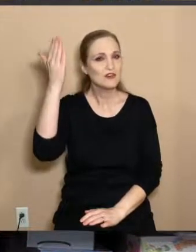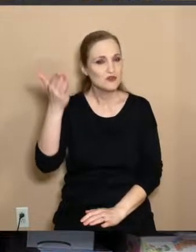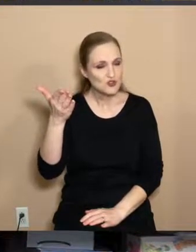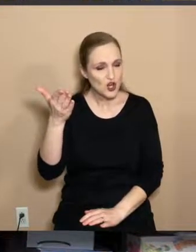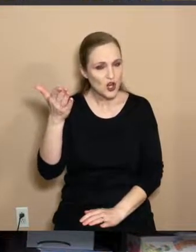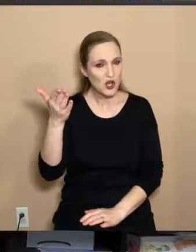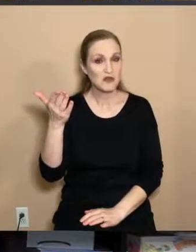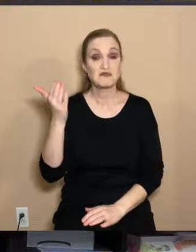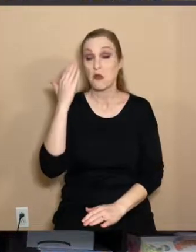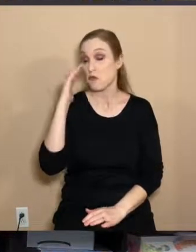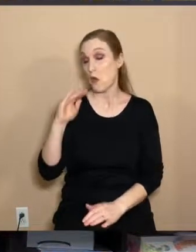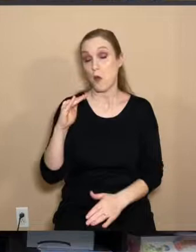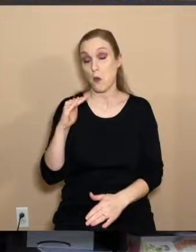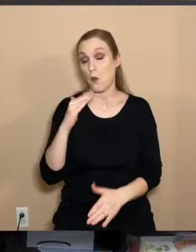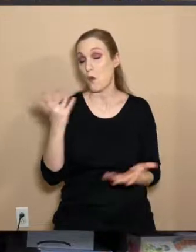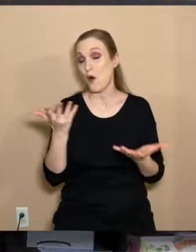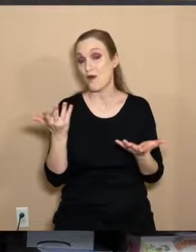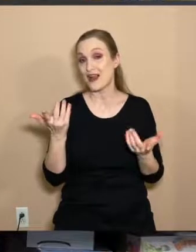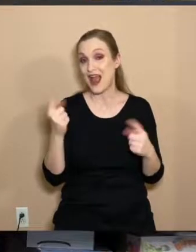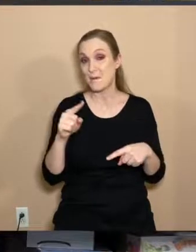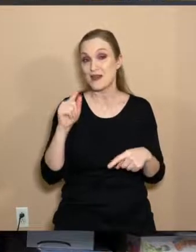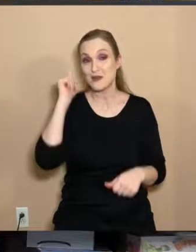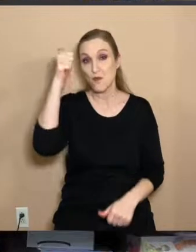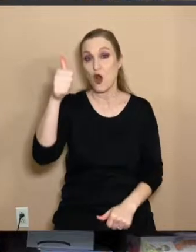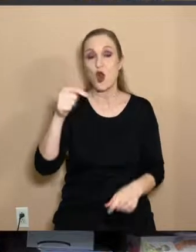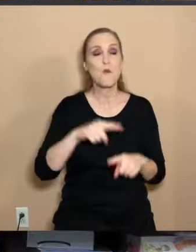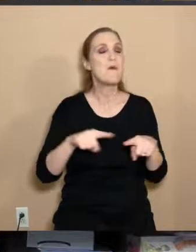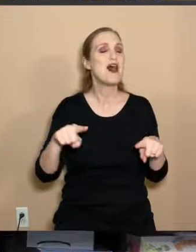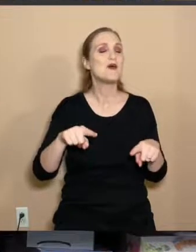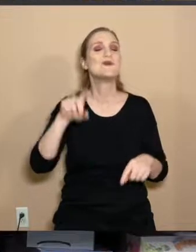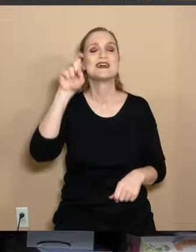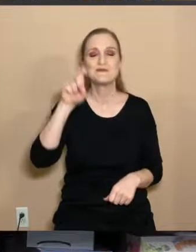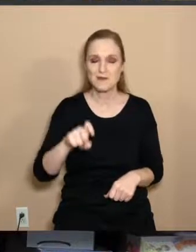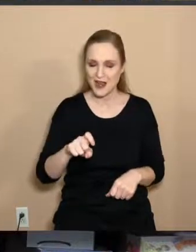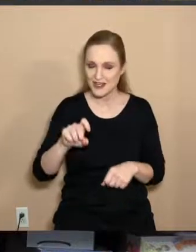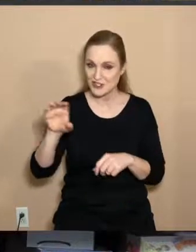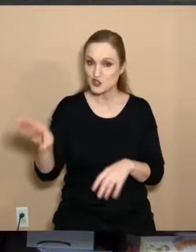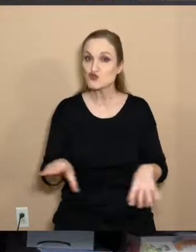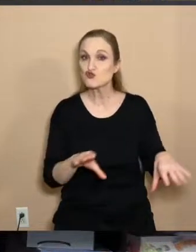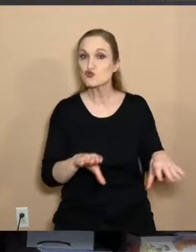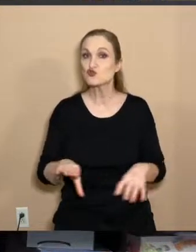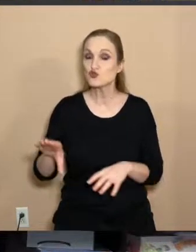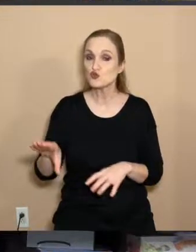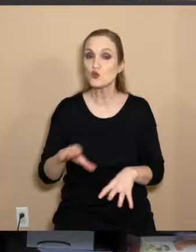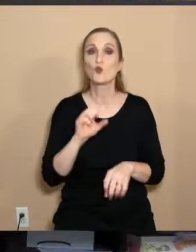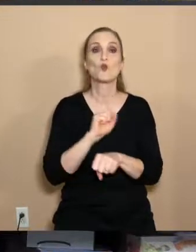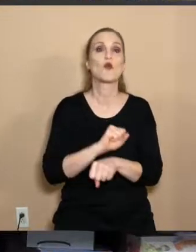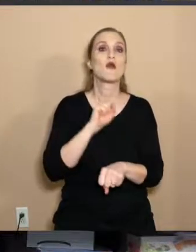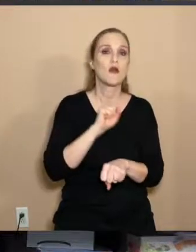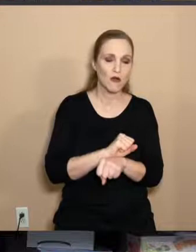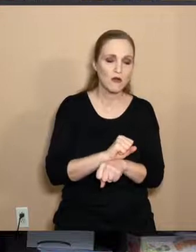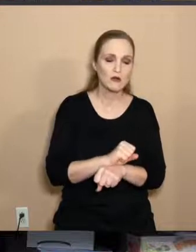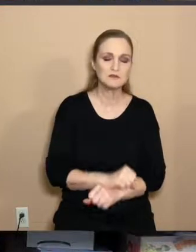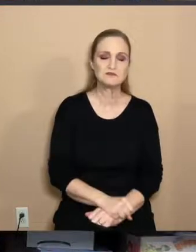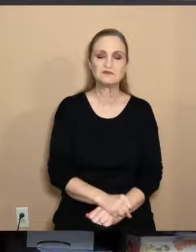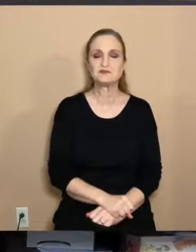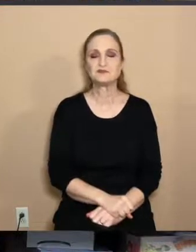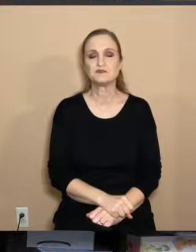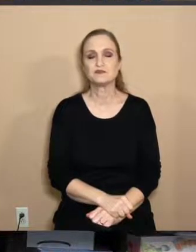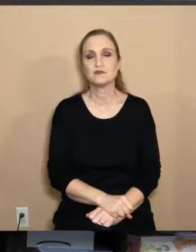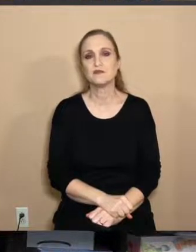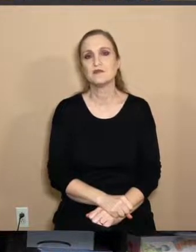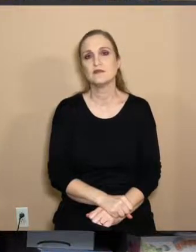about tomorrow, that's not an excuse for inaction. We have to take what we have and we have to use it.